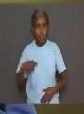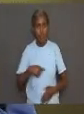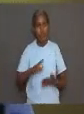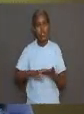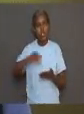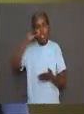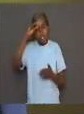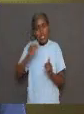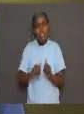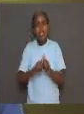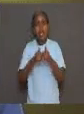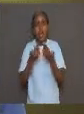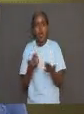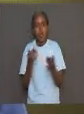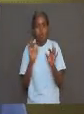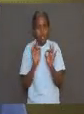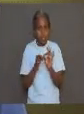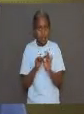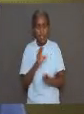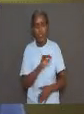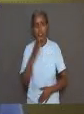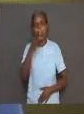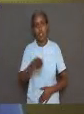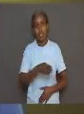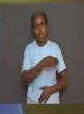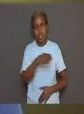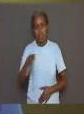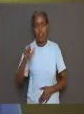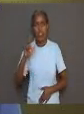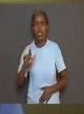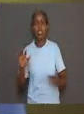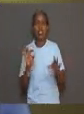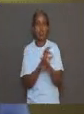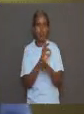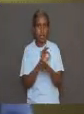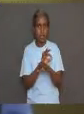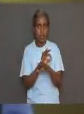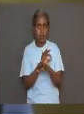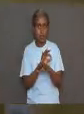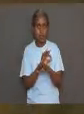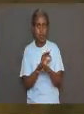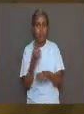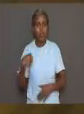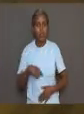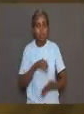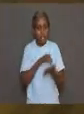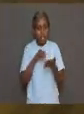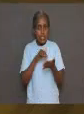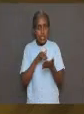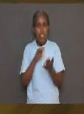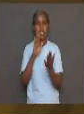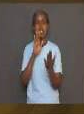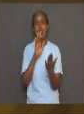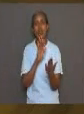Today, we learned how to define and graph a linear function. We